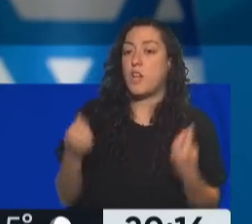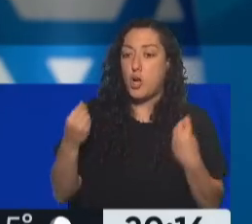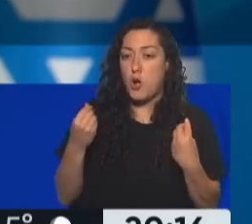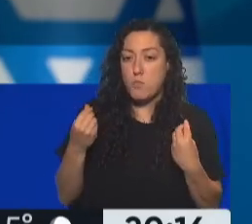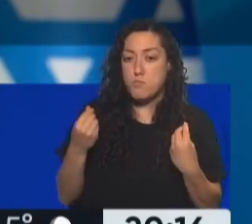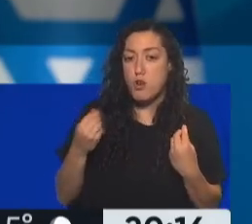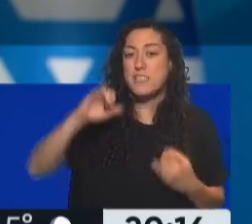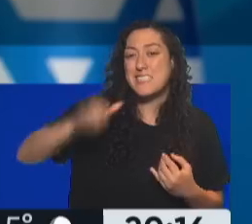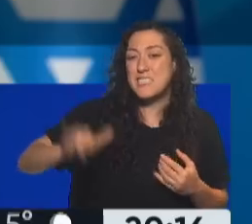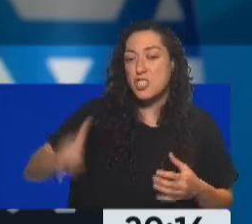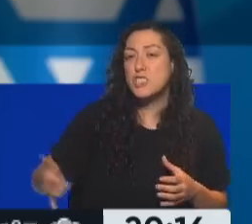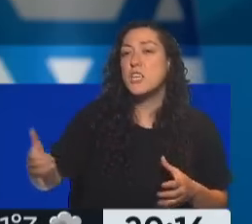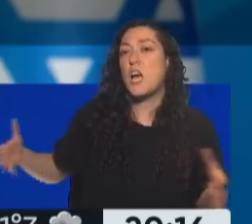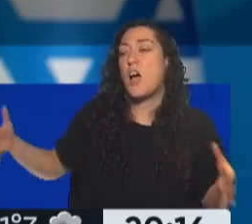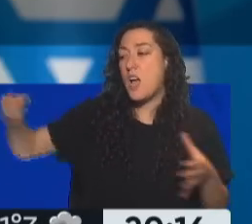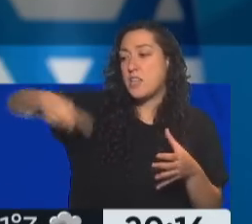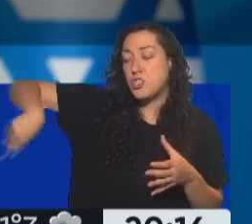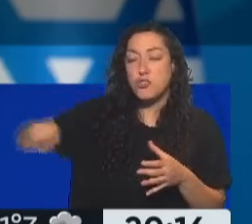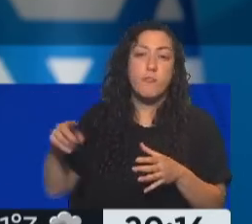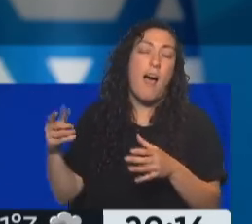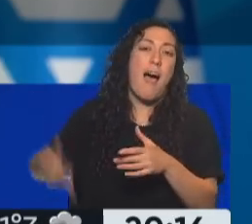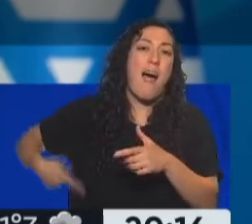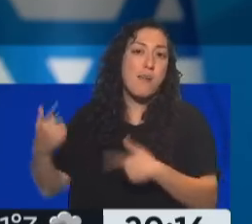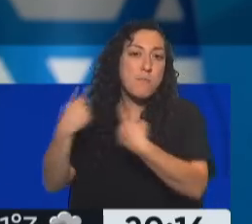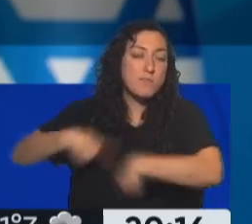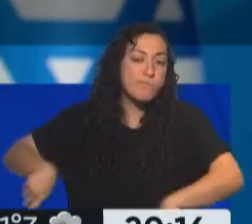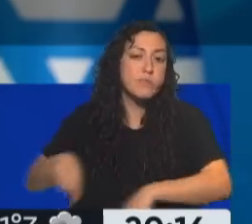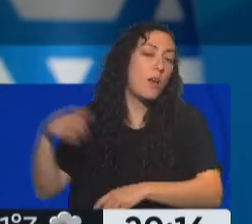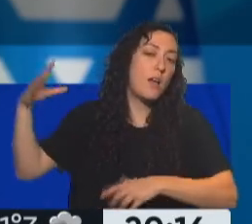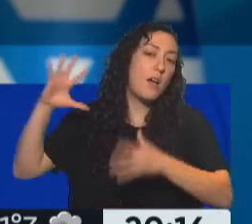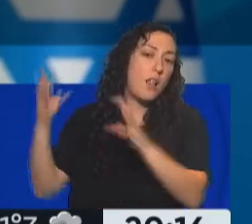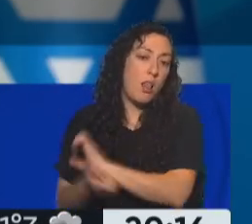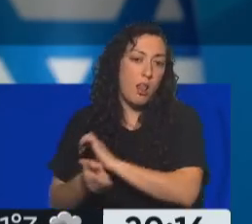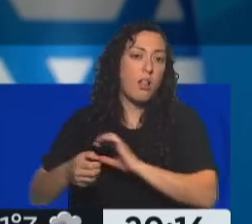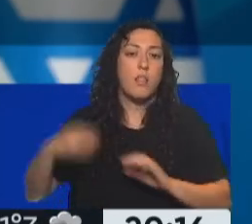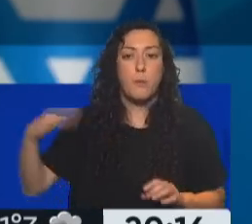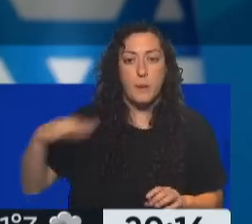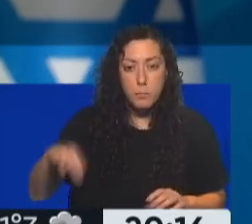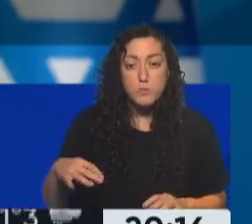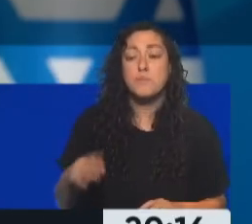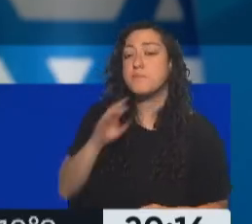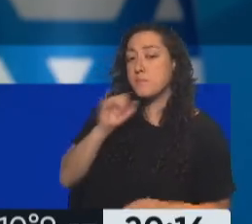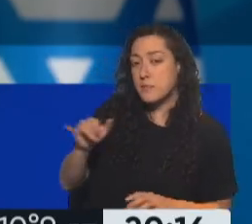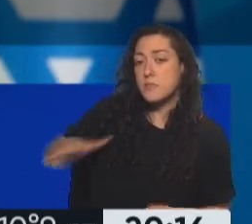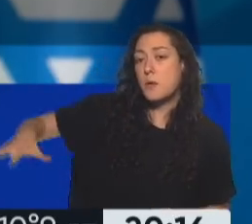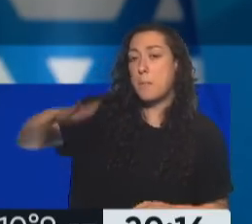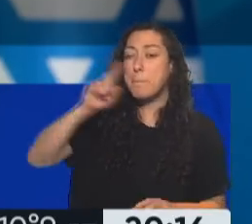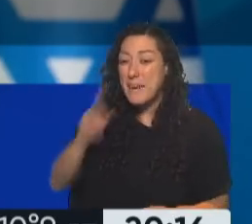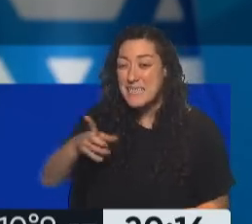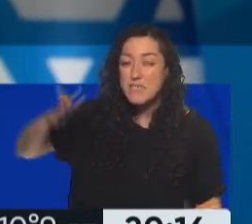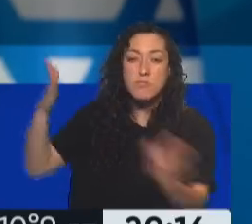those weapons. Now, starting this morning, the IDF has warned you to get out of harm's way. I urge